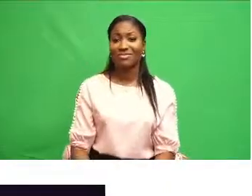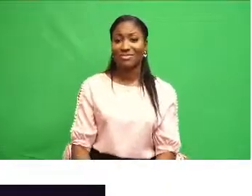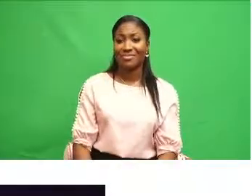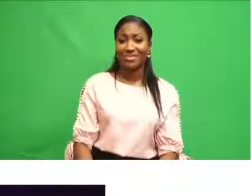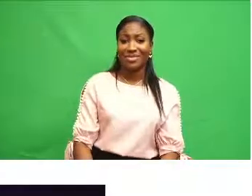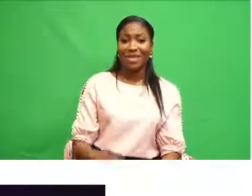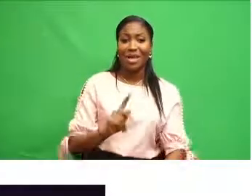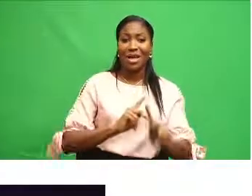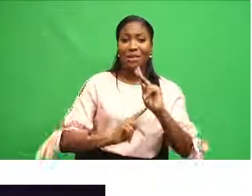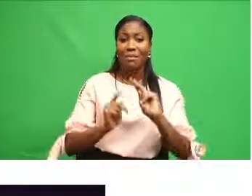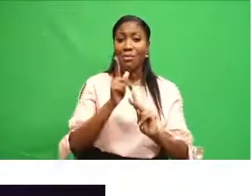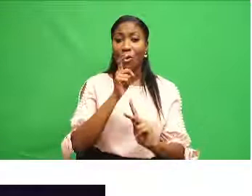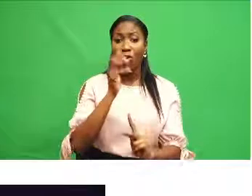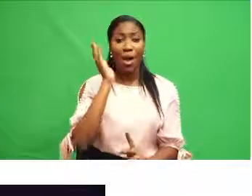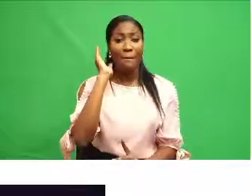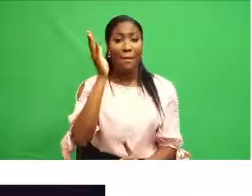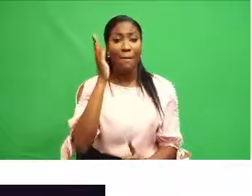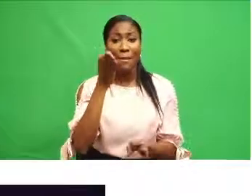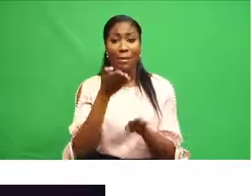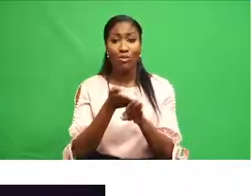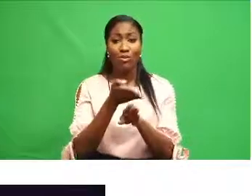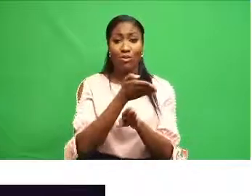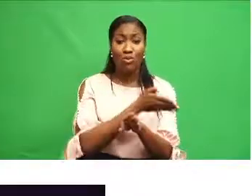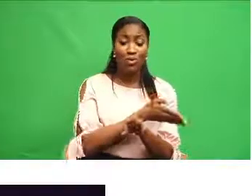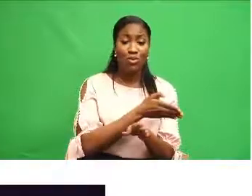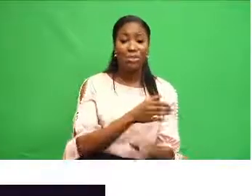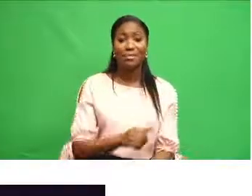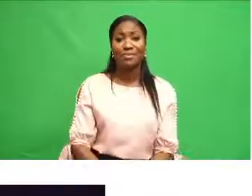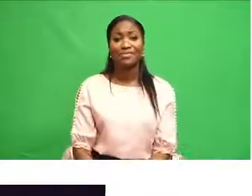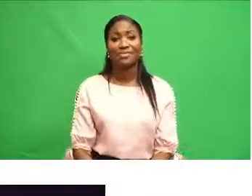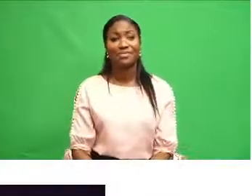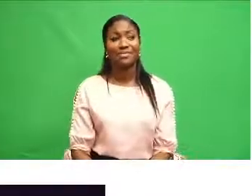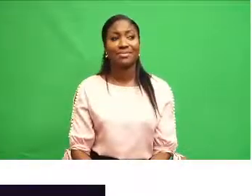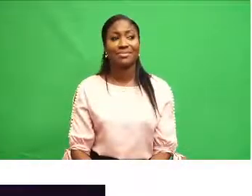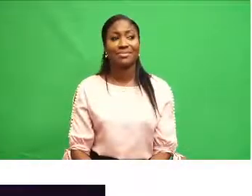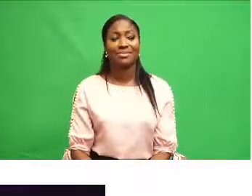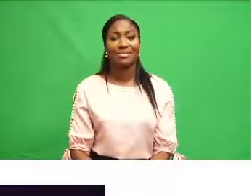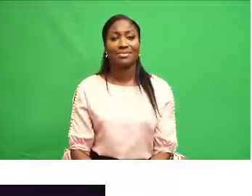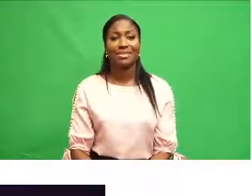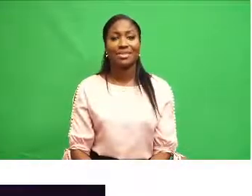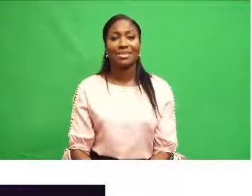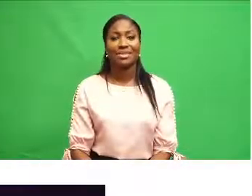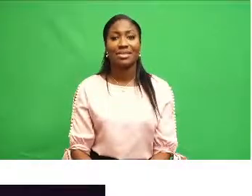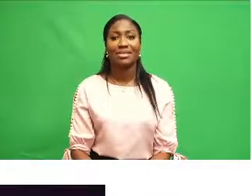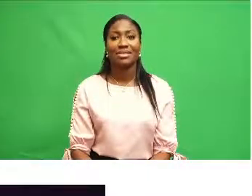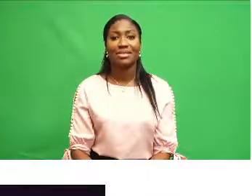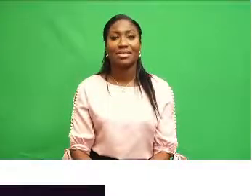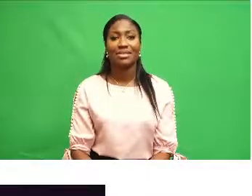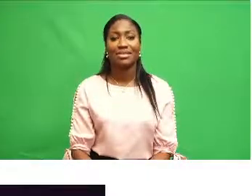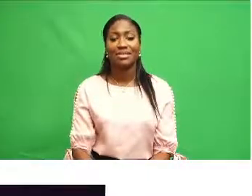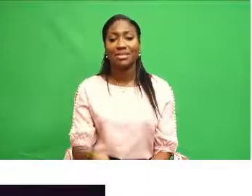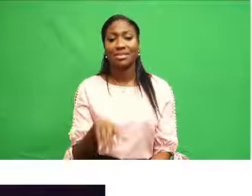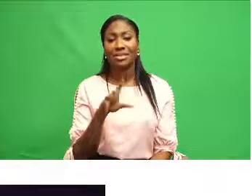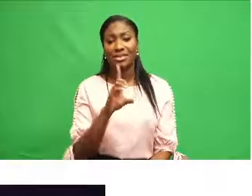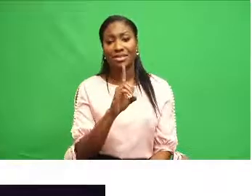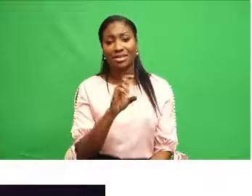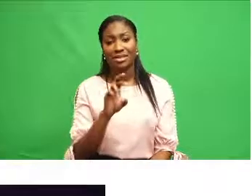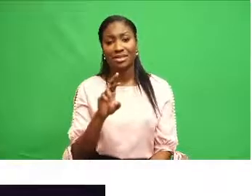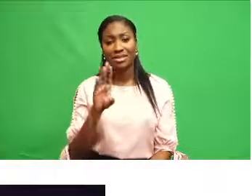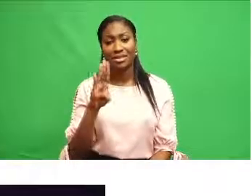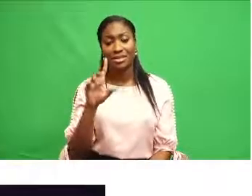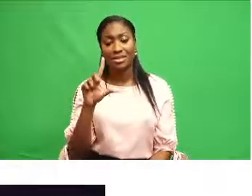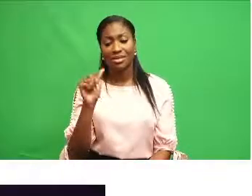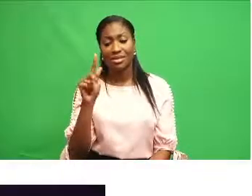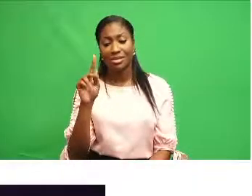and who I will describe as the pilot of this webinar, Dr. Blake, our